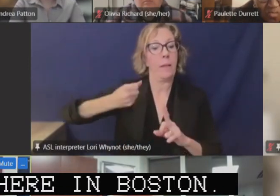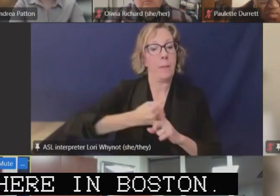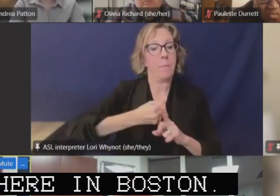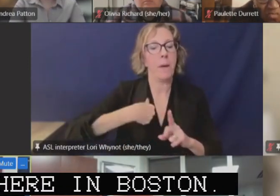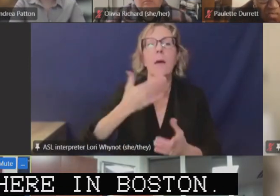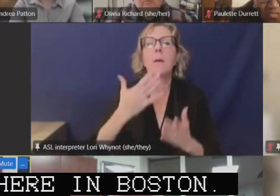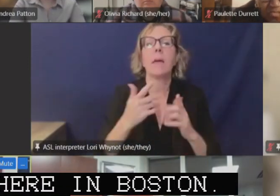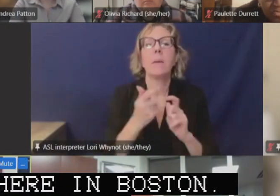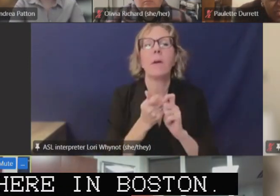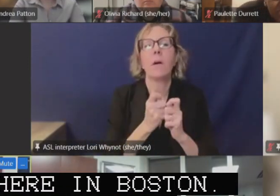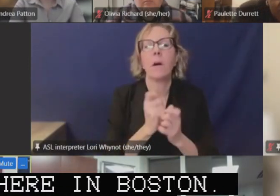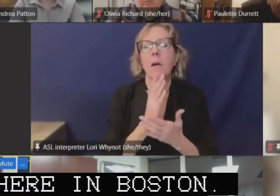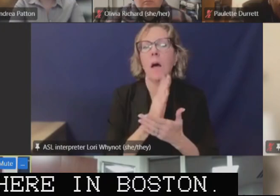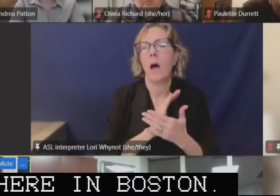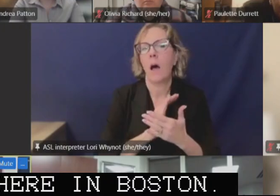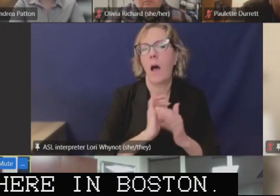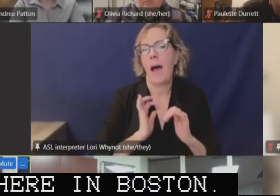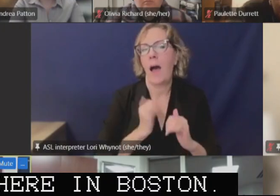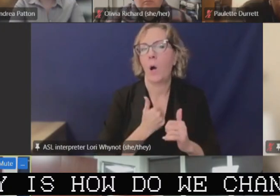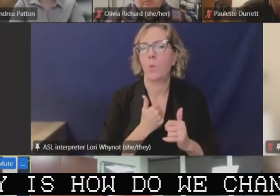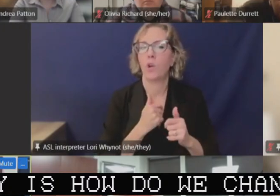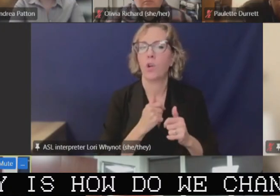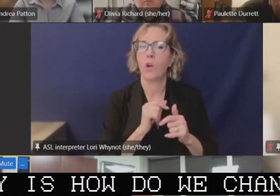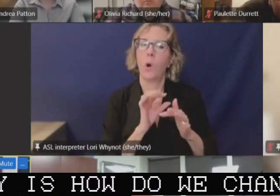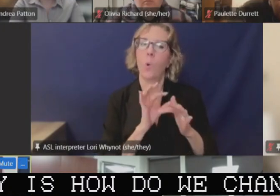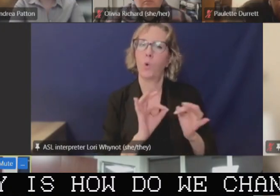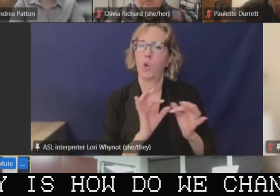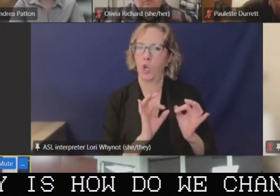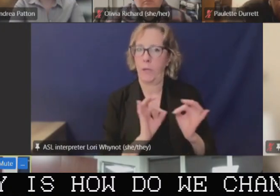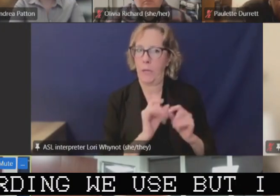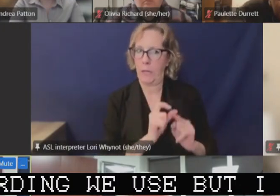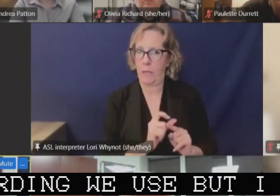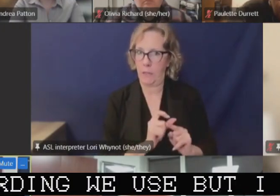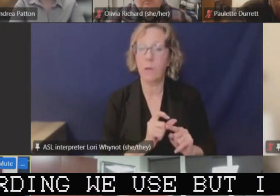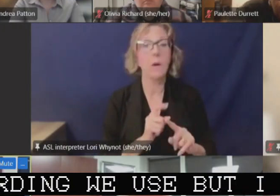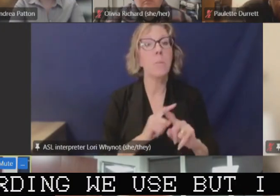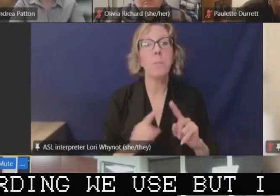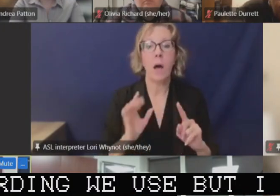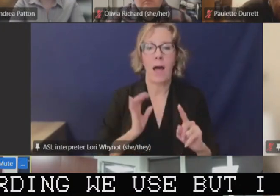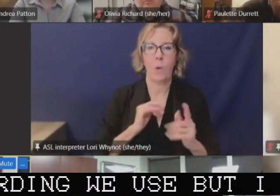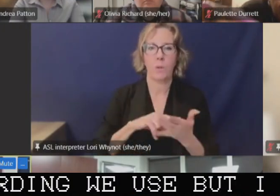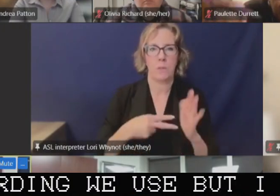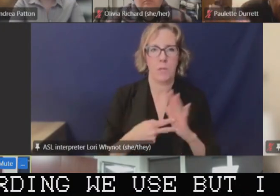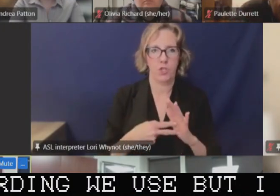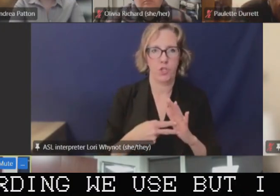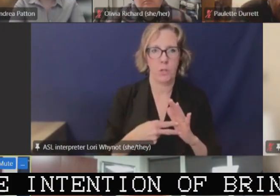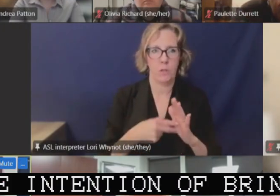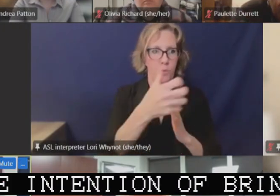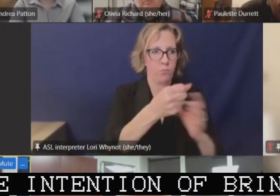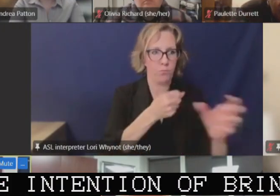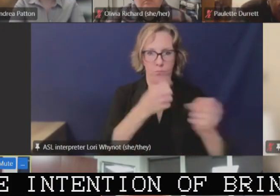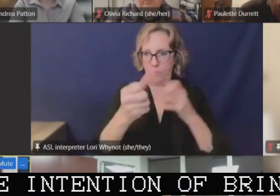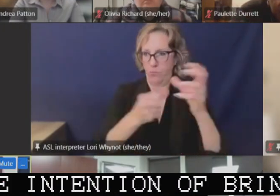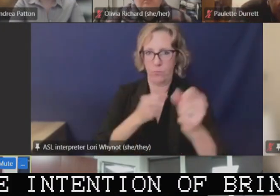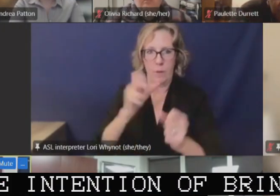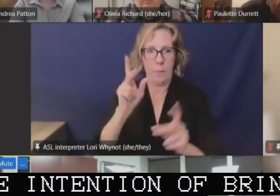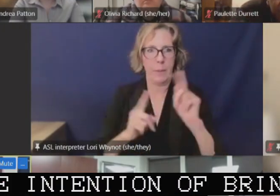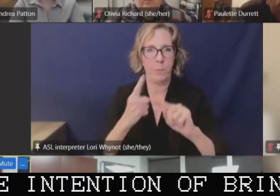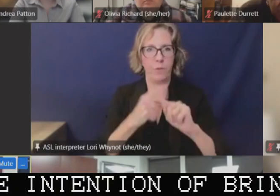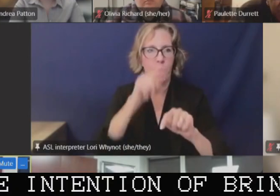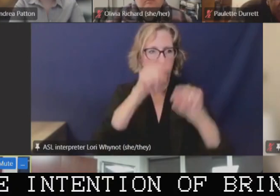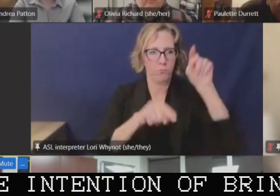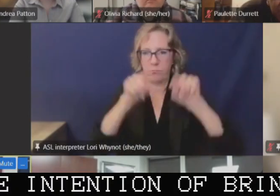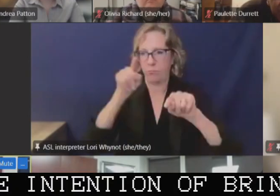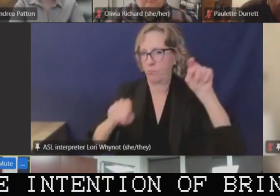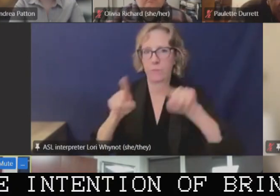I will say that the intention of bringing in more voices, people with many different life experiences